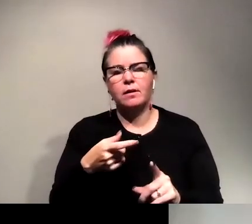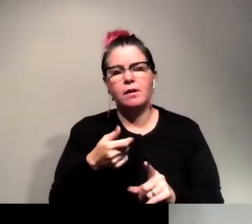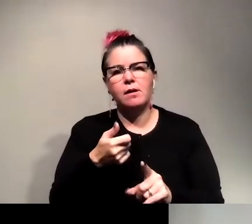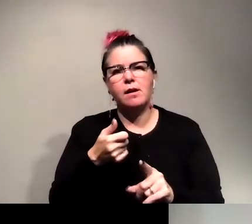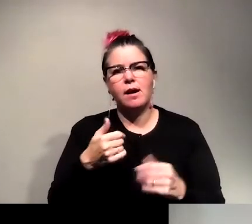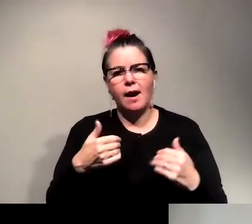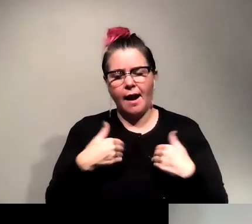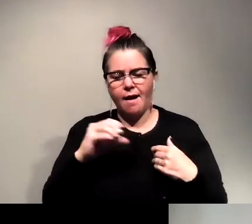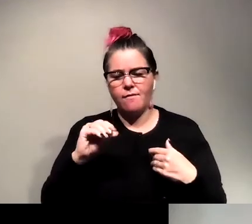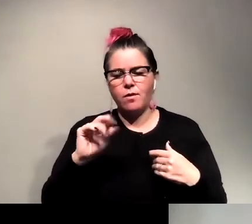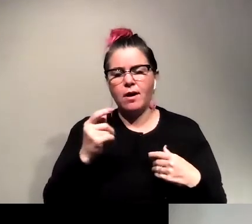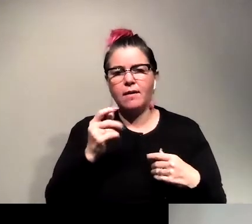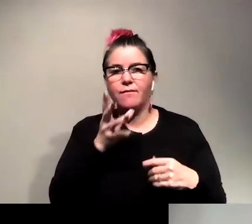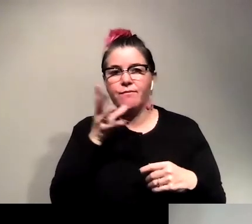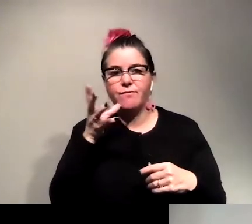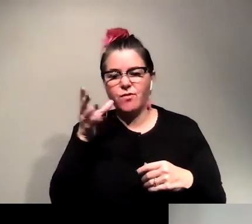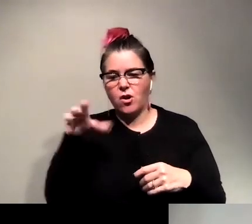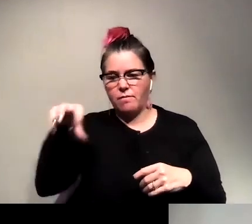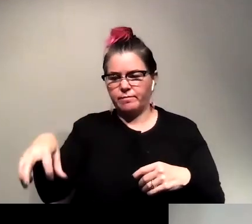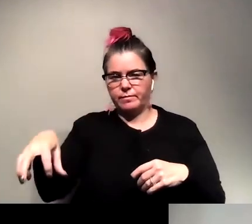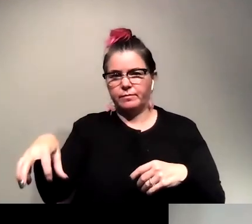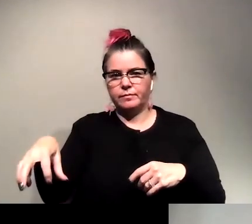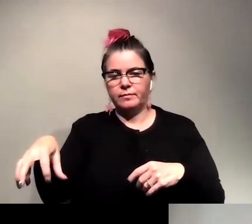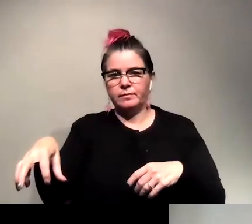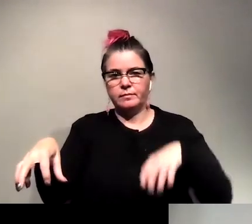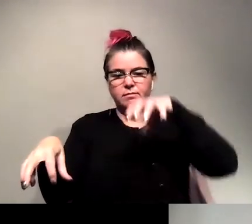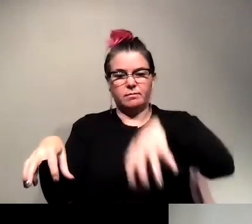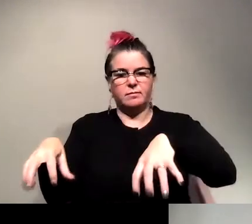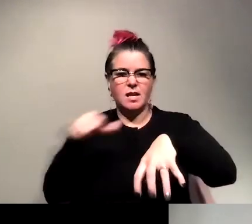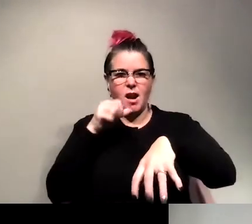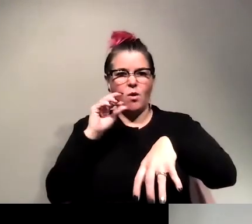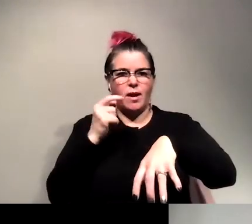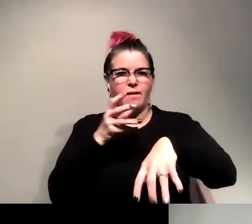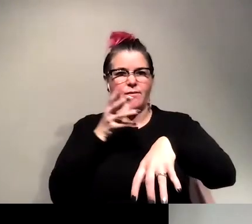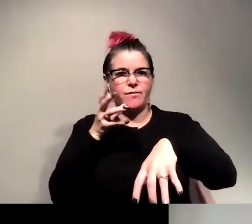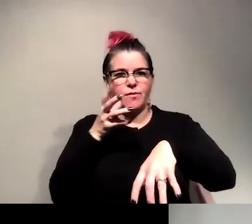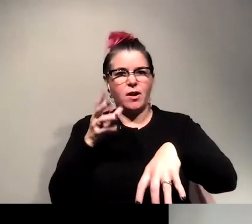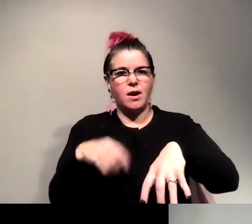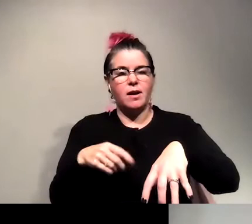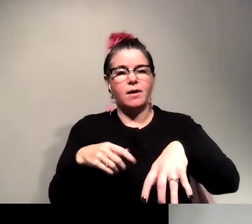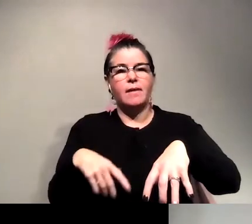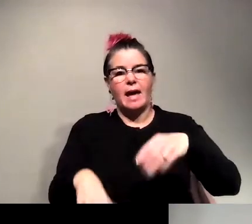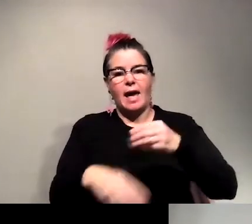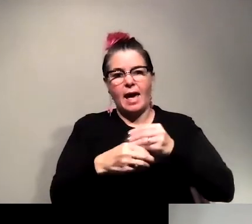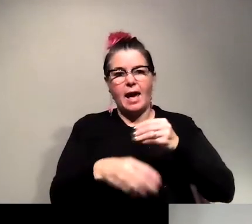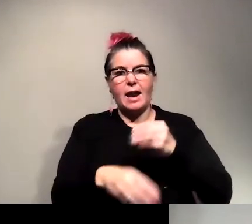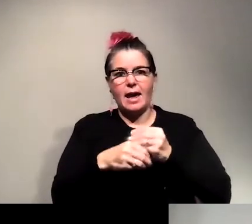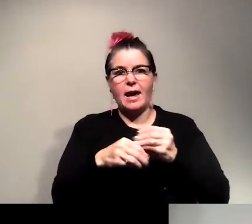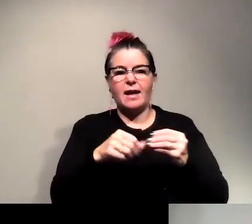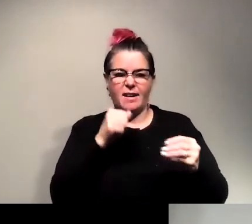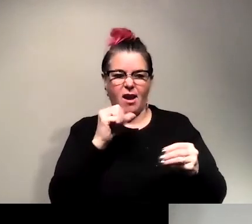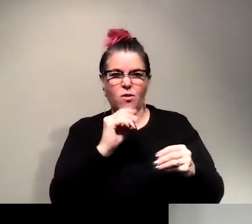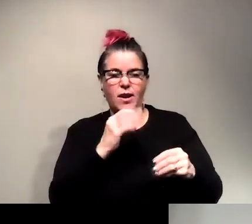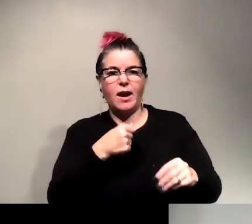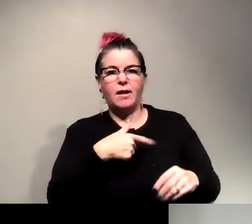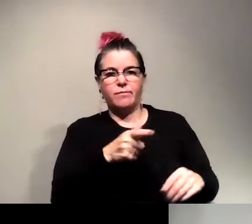organic farm sitting right next to a non-organic farm. And so all the stuff that they add to the non-organic farm just,